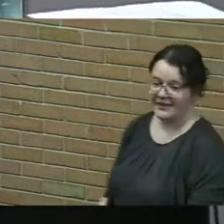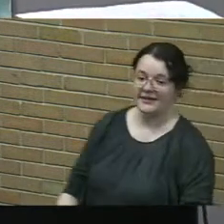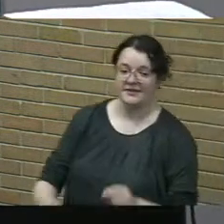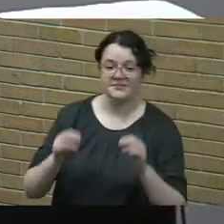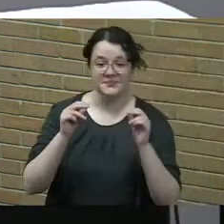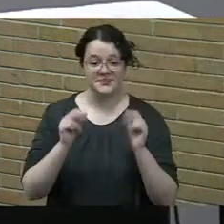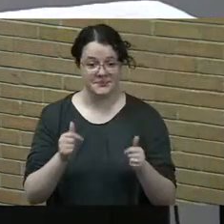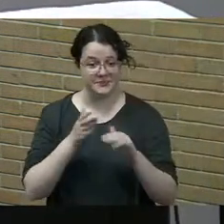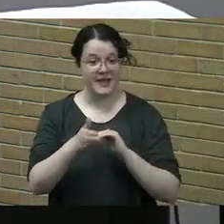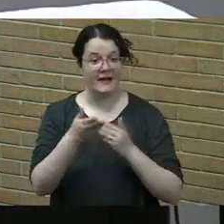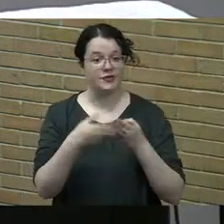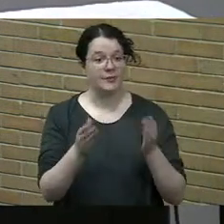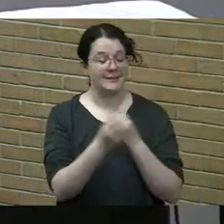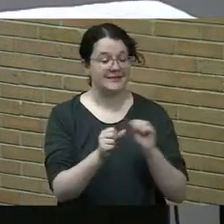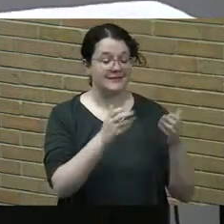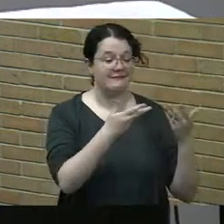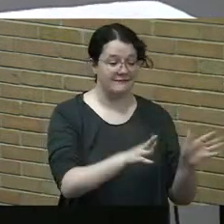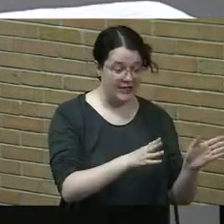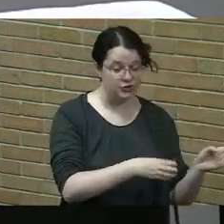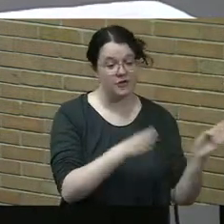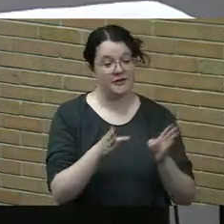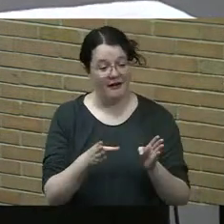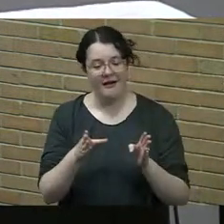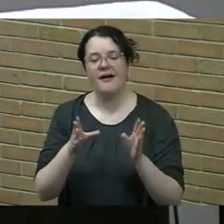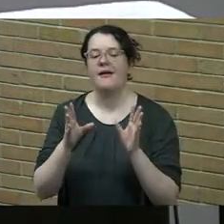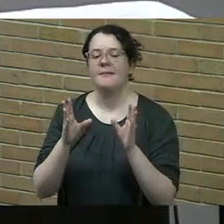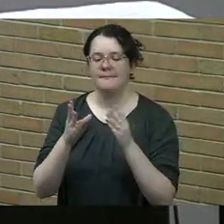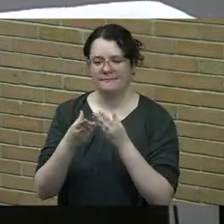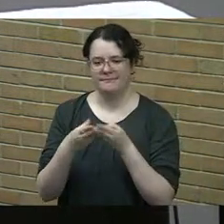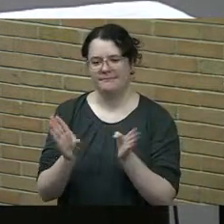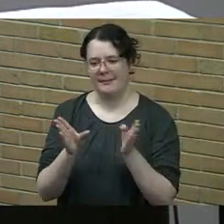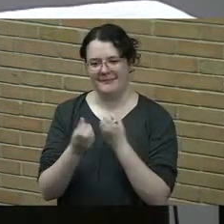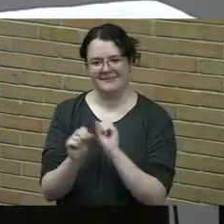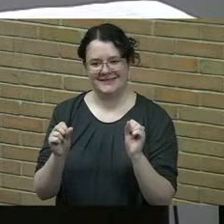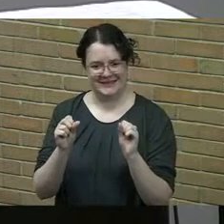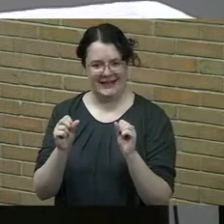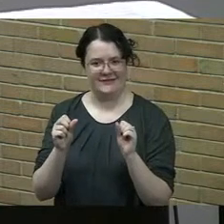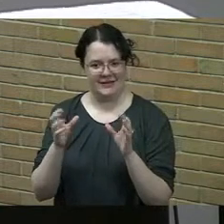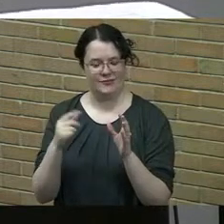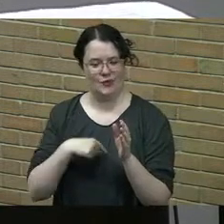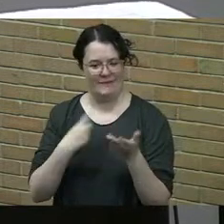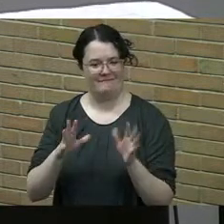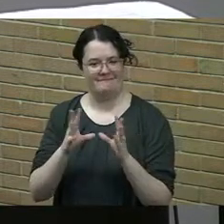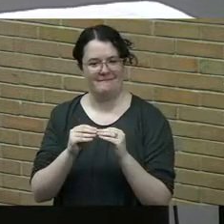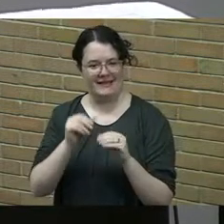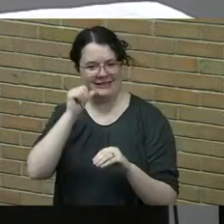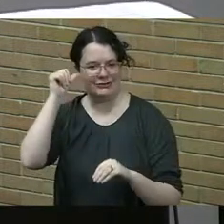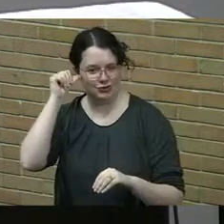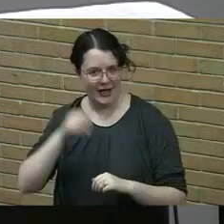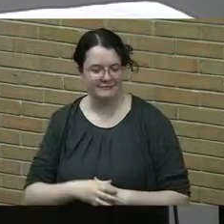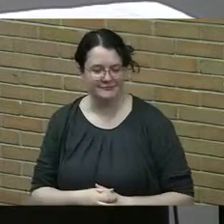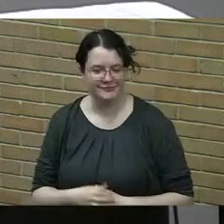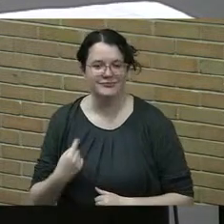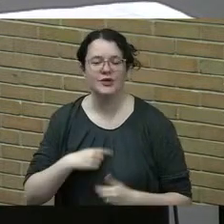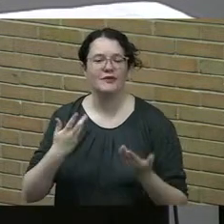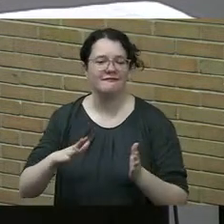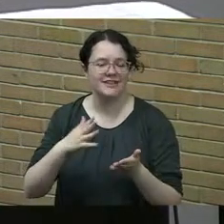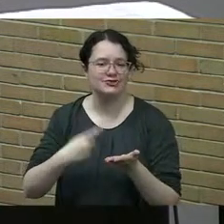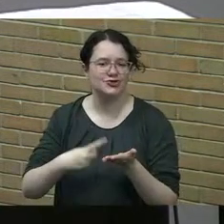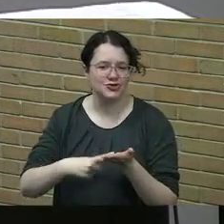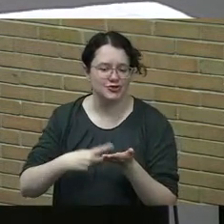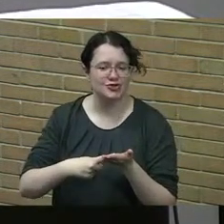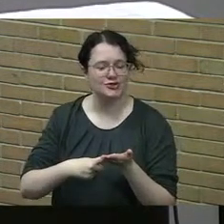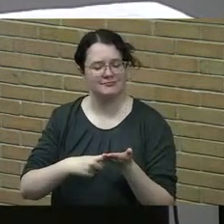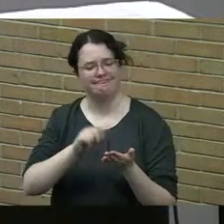Safety, Public Works Committee met yesterday morning. We covered numerous topics. There was an update